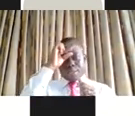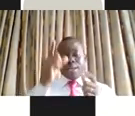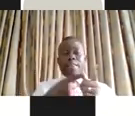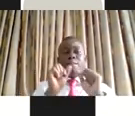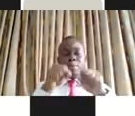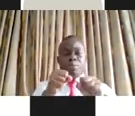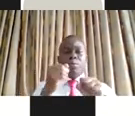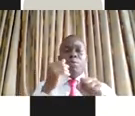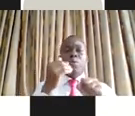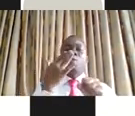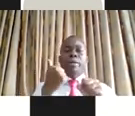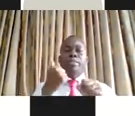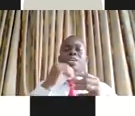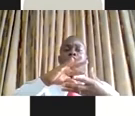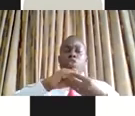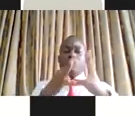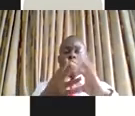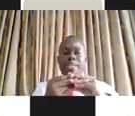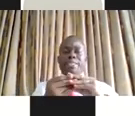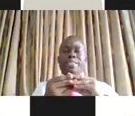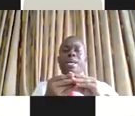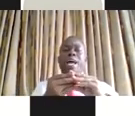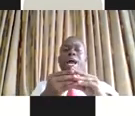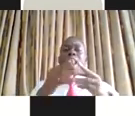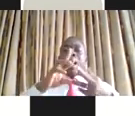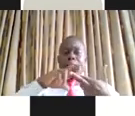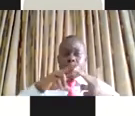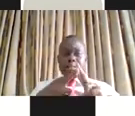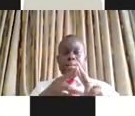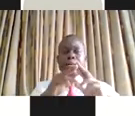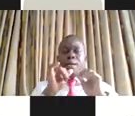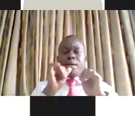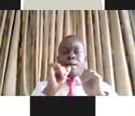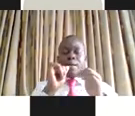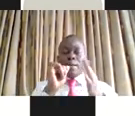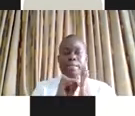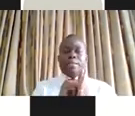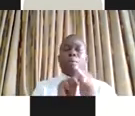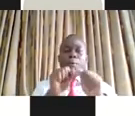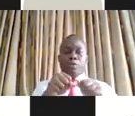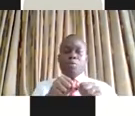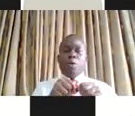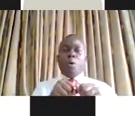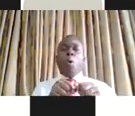a link that may be tied to the participation requirements. If you look at Article 118, it